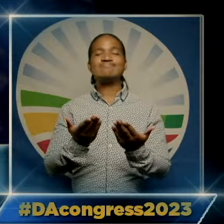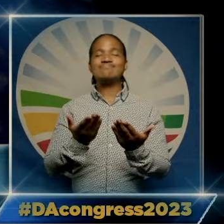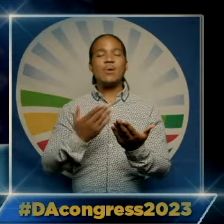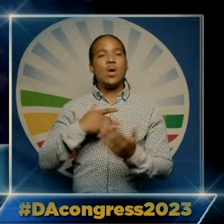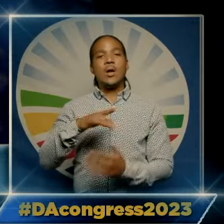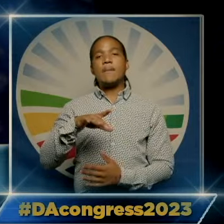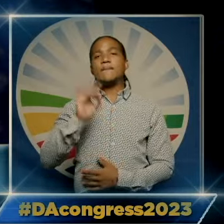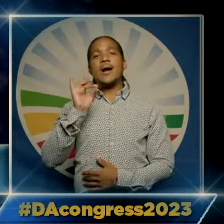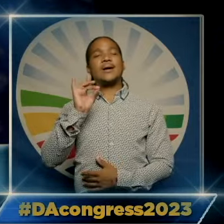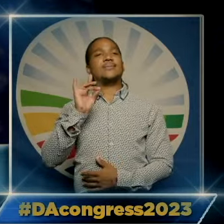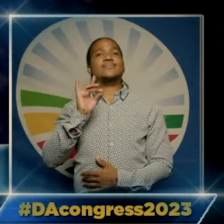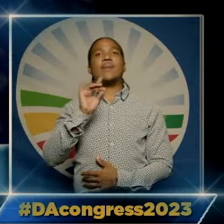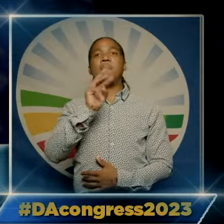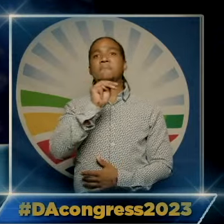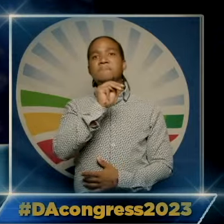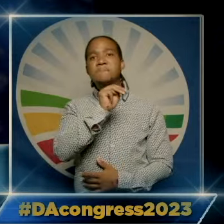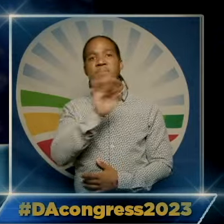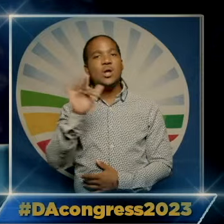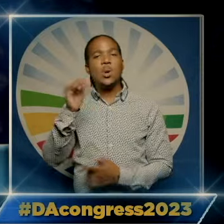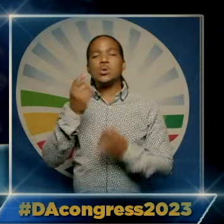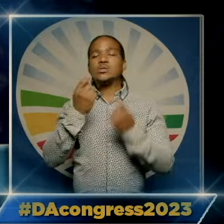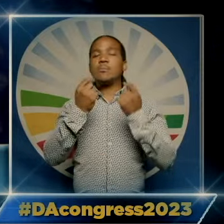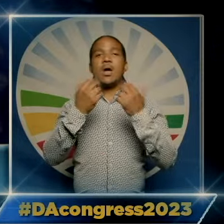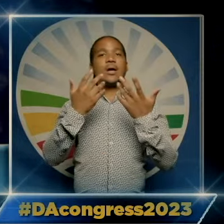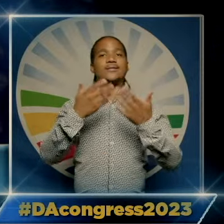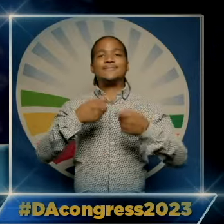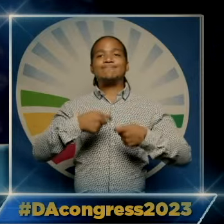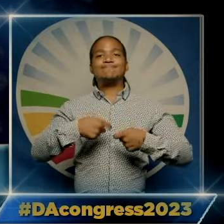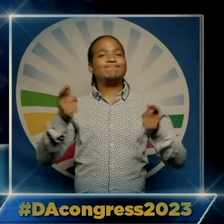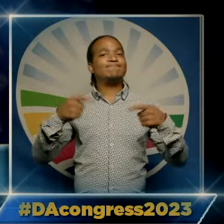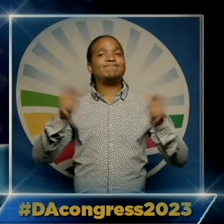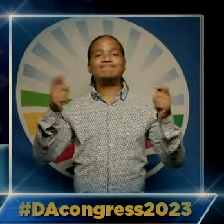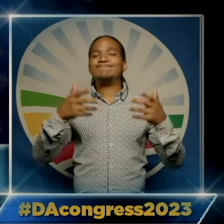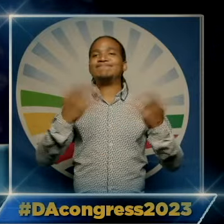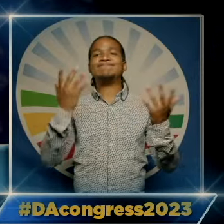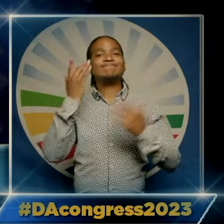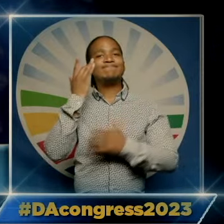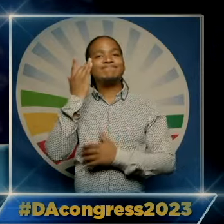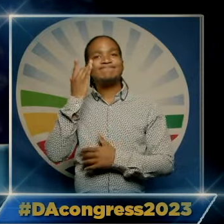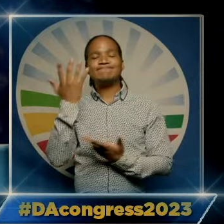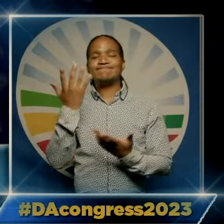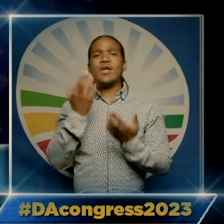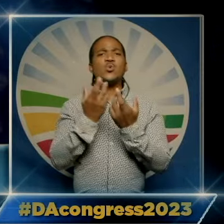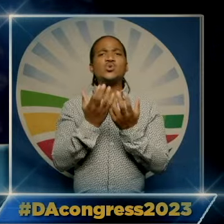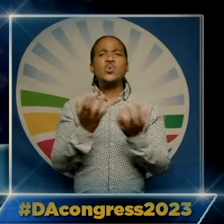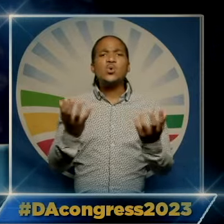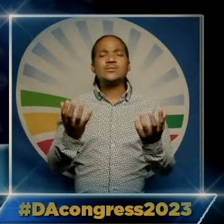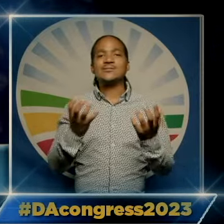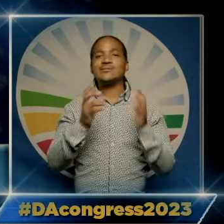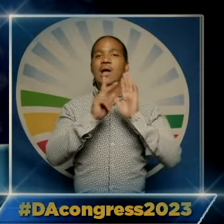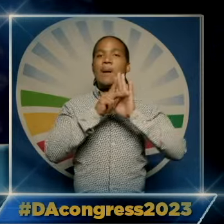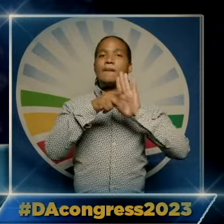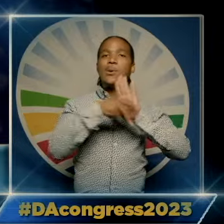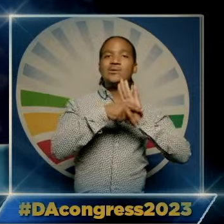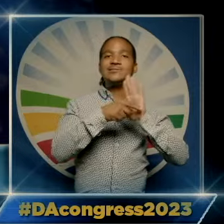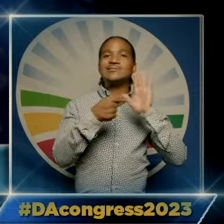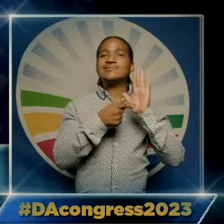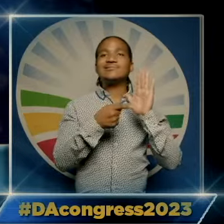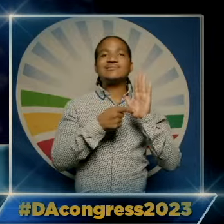rands misspent, severe price gouging, non-existent human resources, policies that didn't